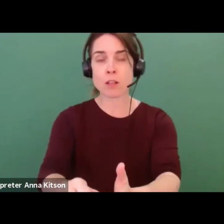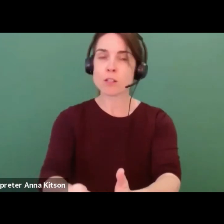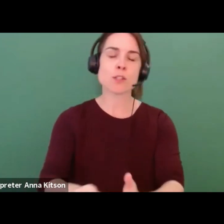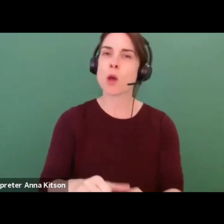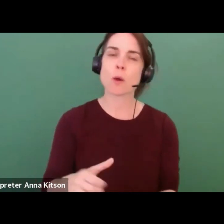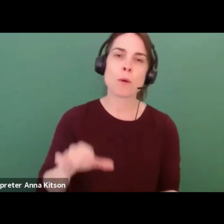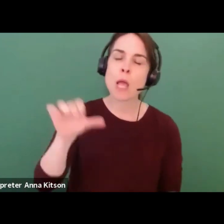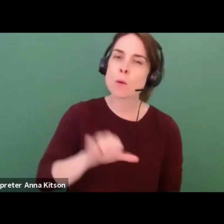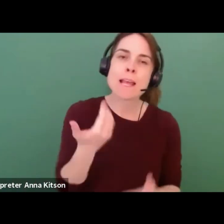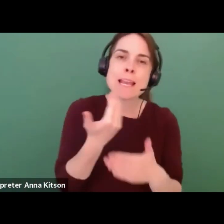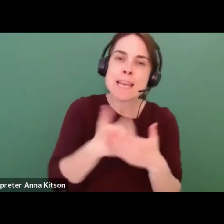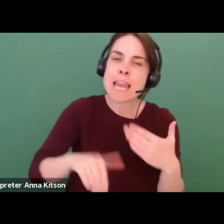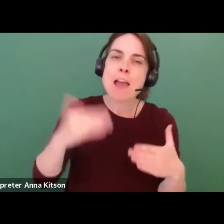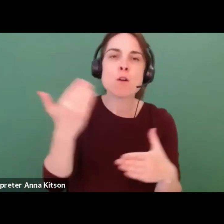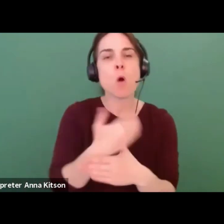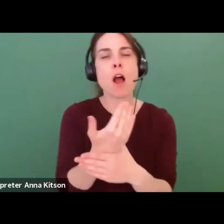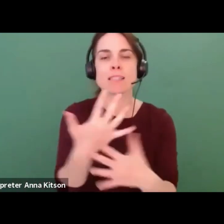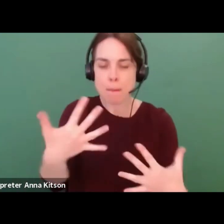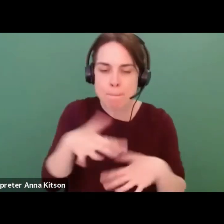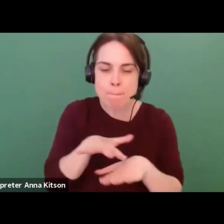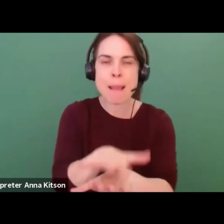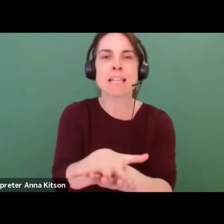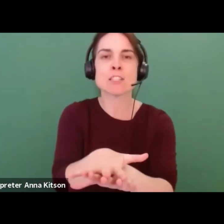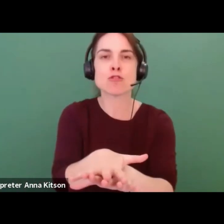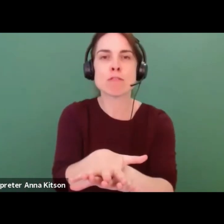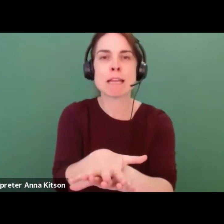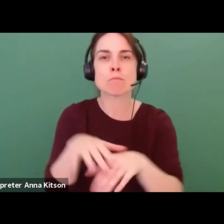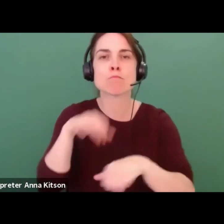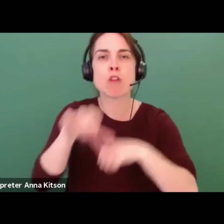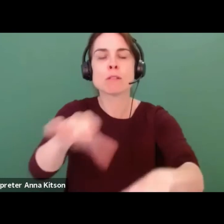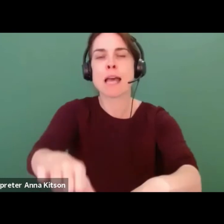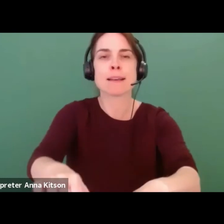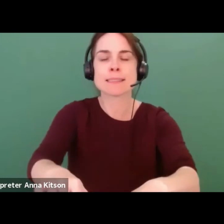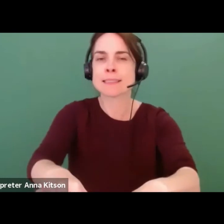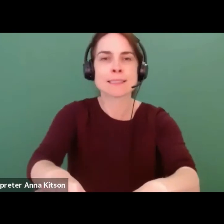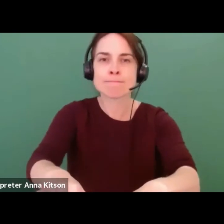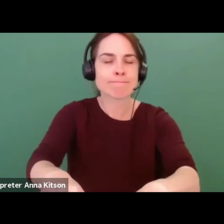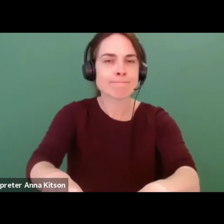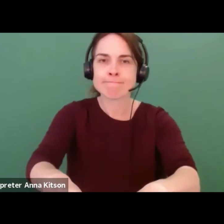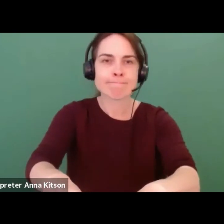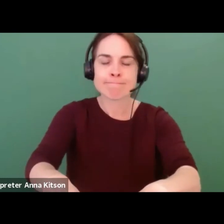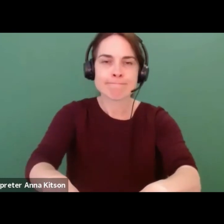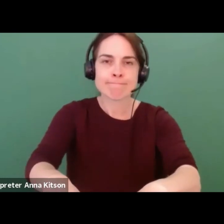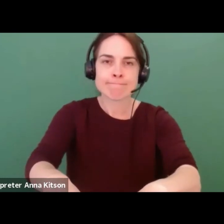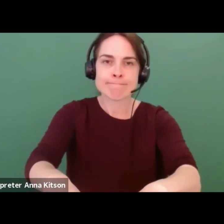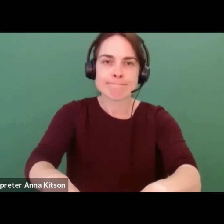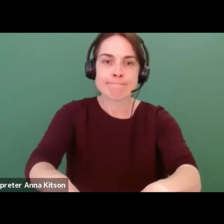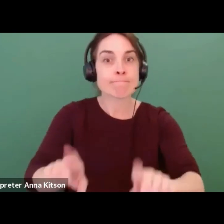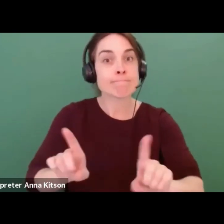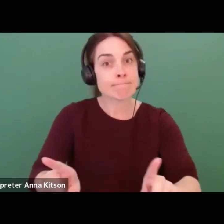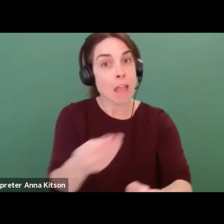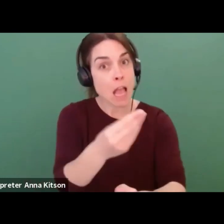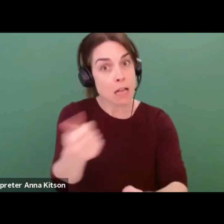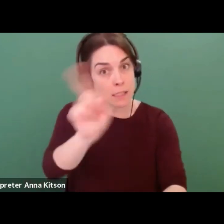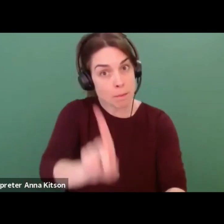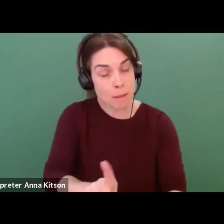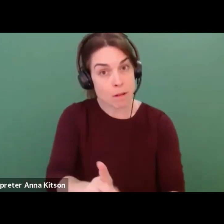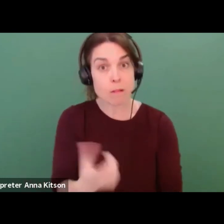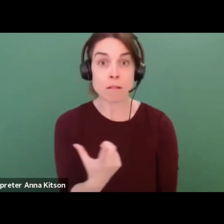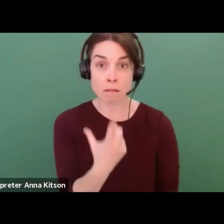concept, I think, in any widespread way. But that said, for some people, it can actually